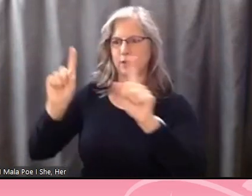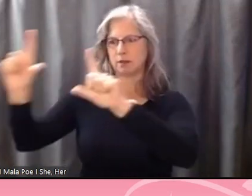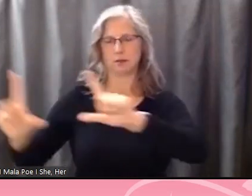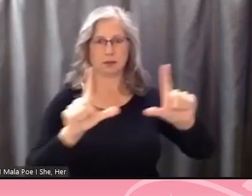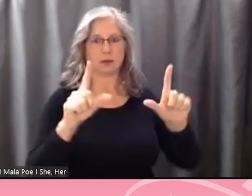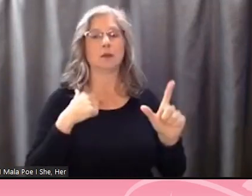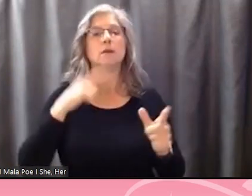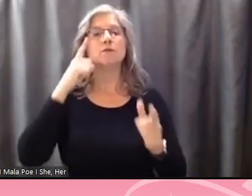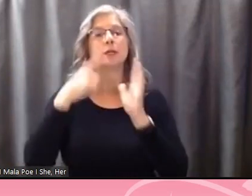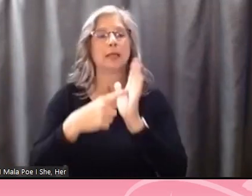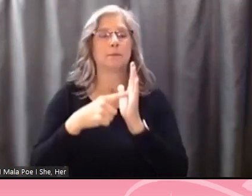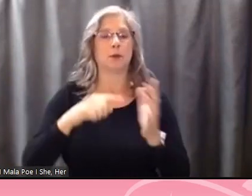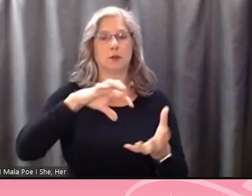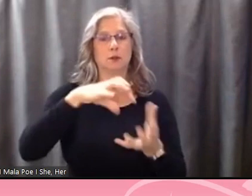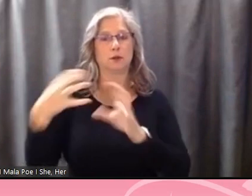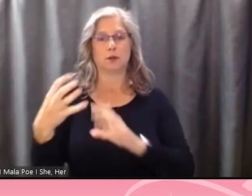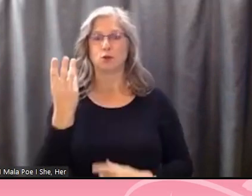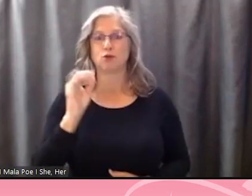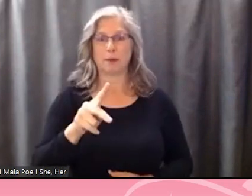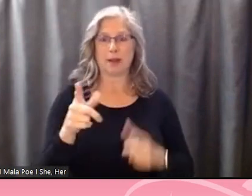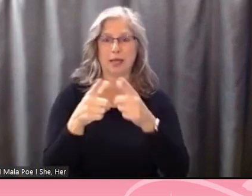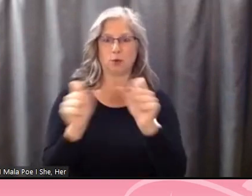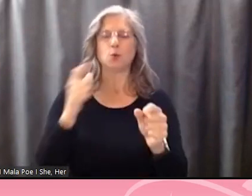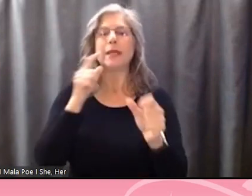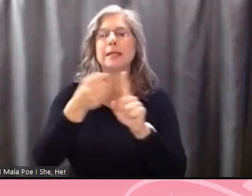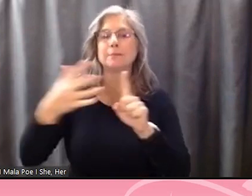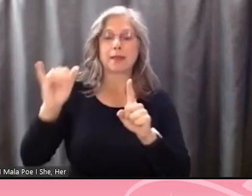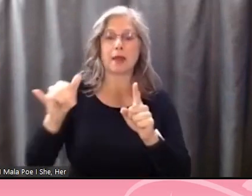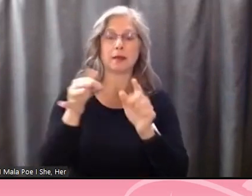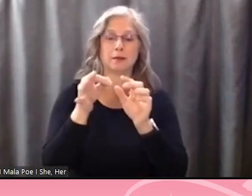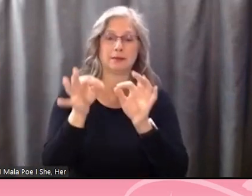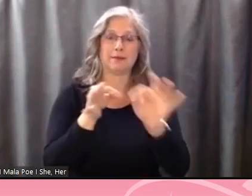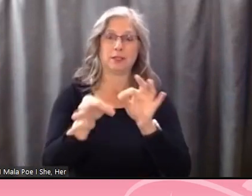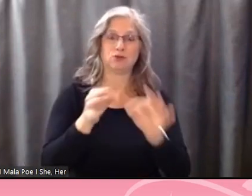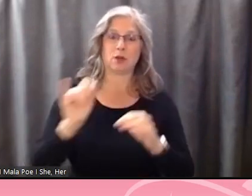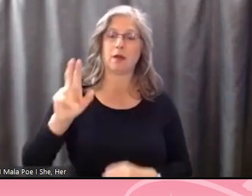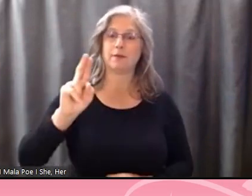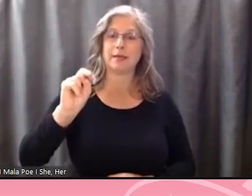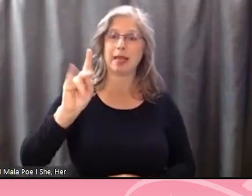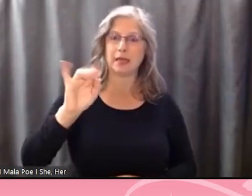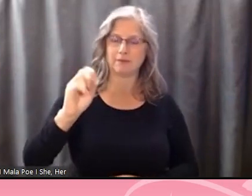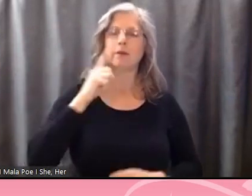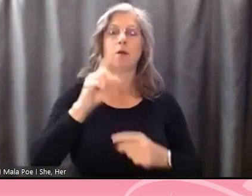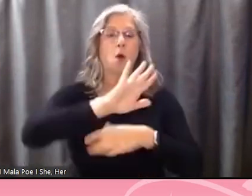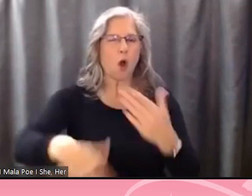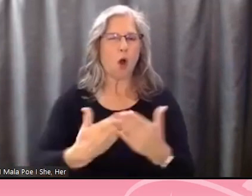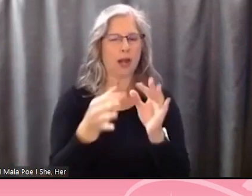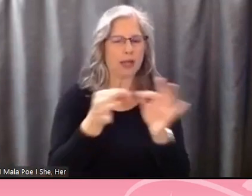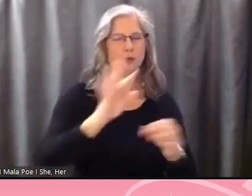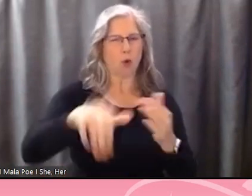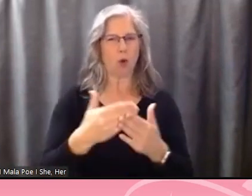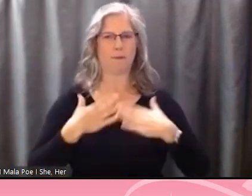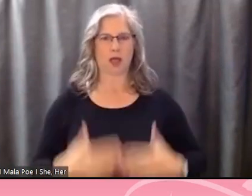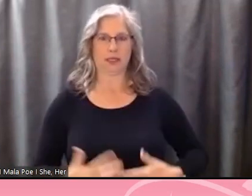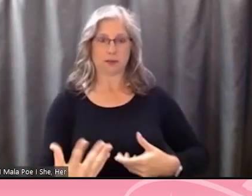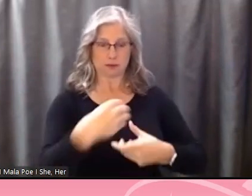Crip linguists, expand the definition of native to include all languaging bodies. But what would that require of